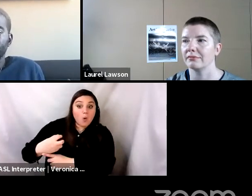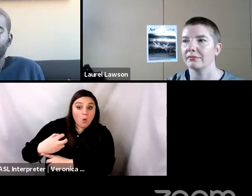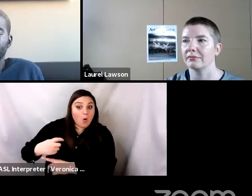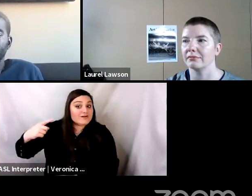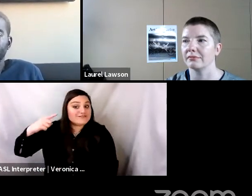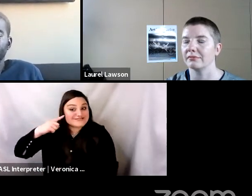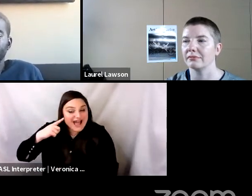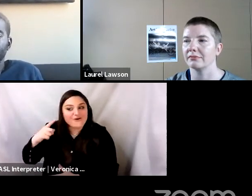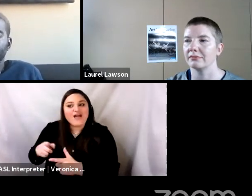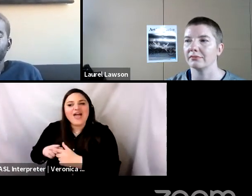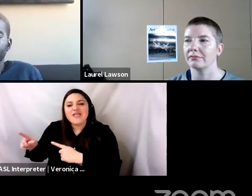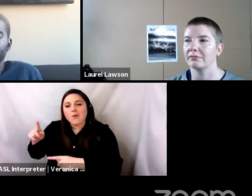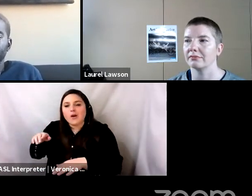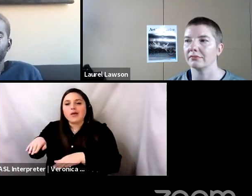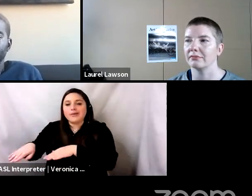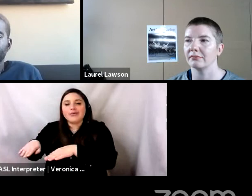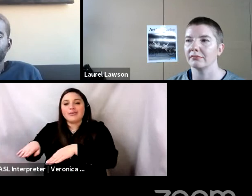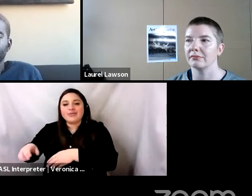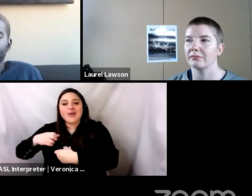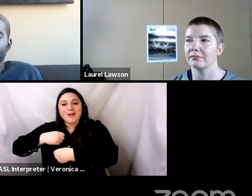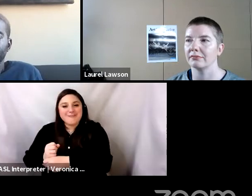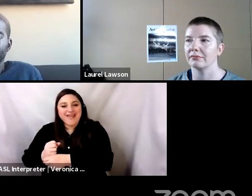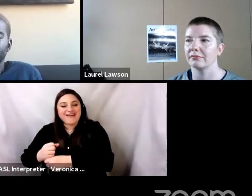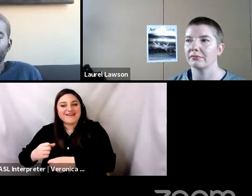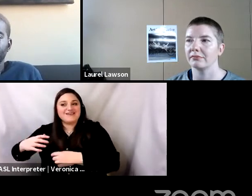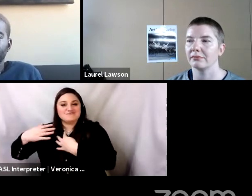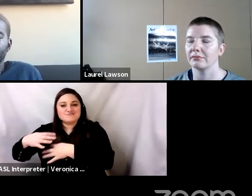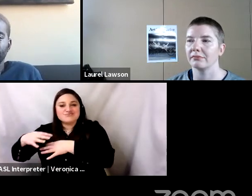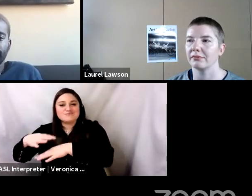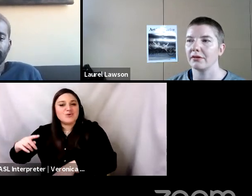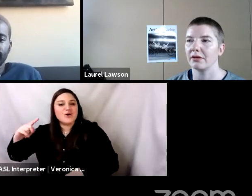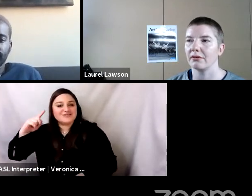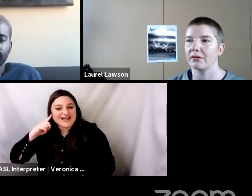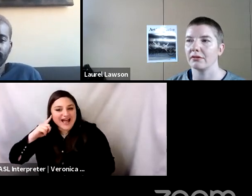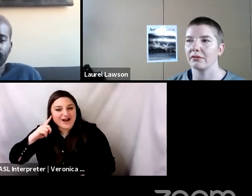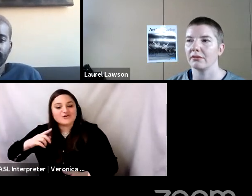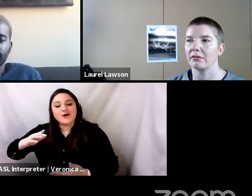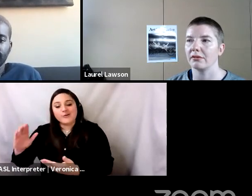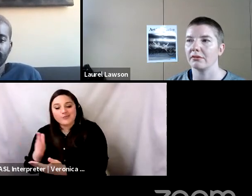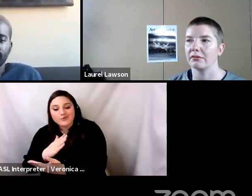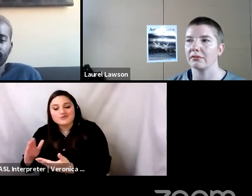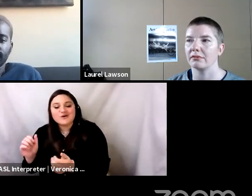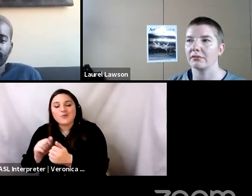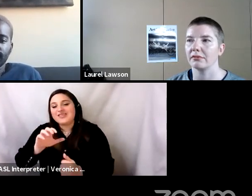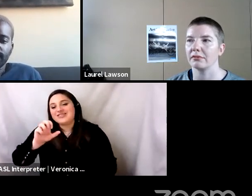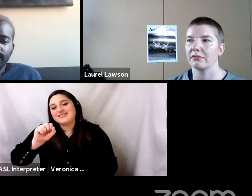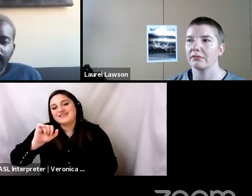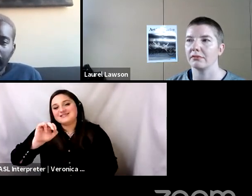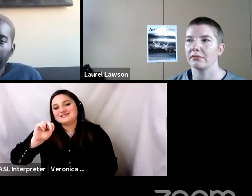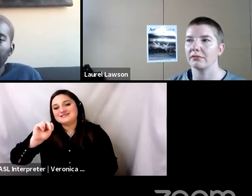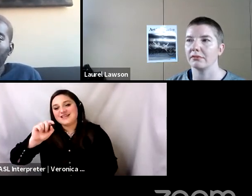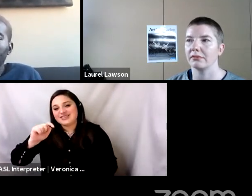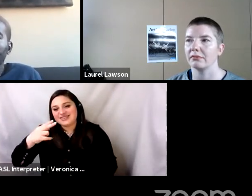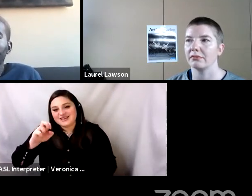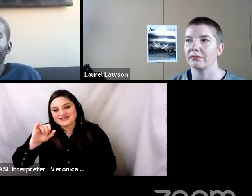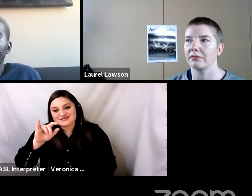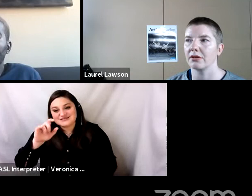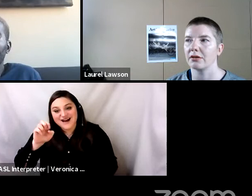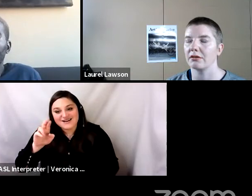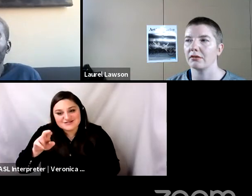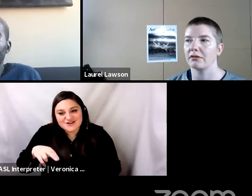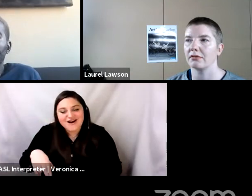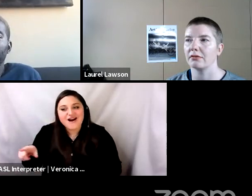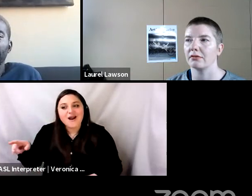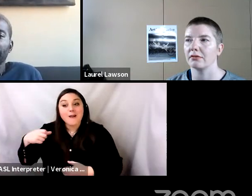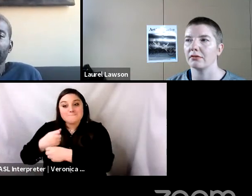it would kind of be this feedback loop where I would be moving and creating sounds. My collaborator would take those sounds and make them